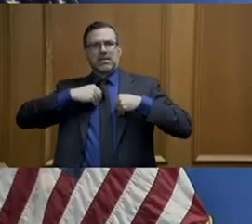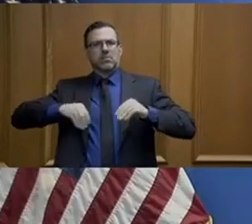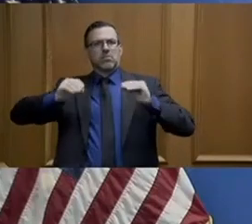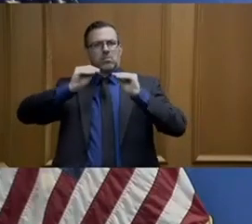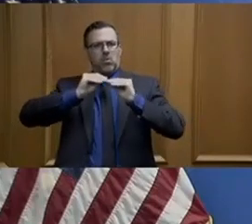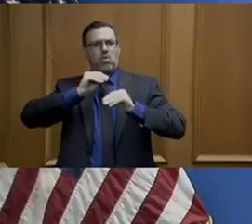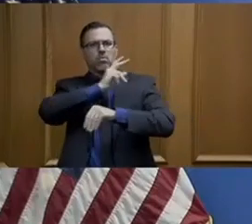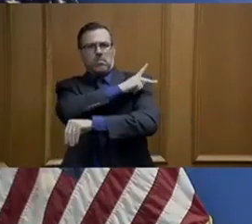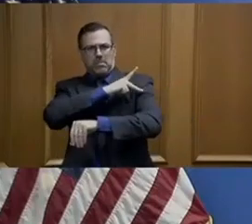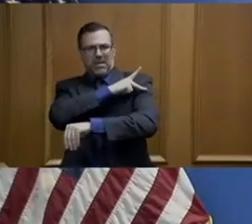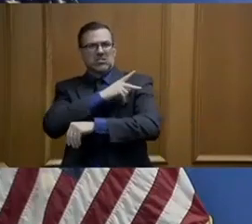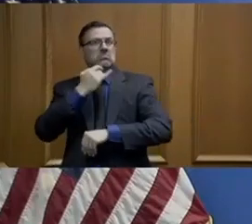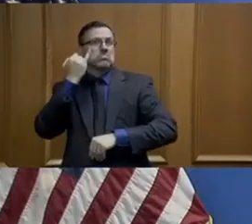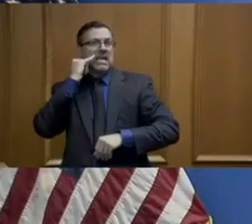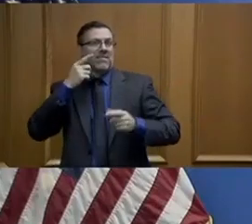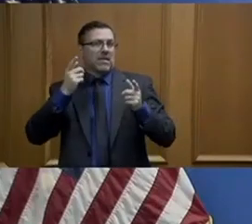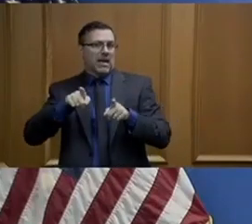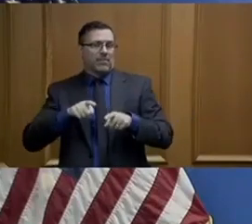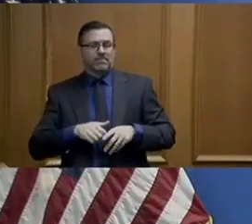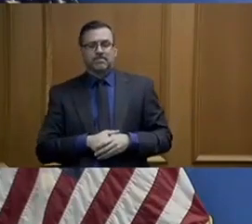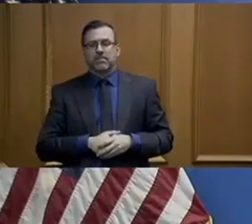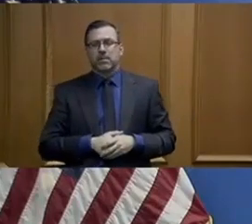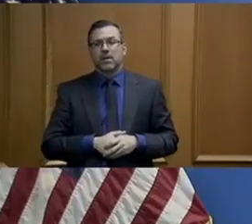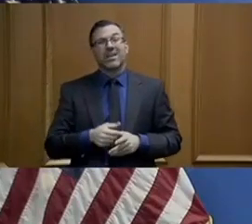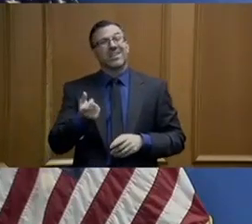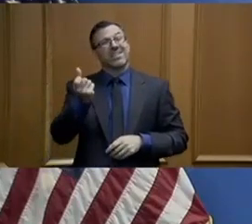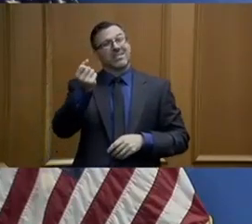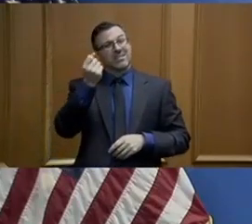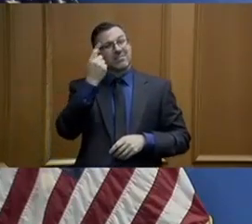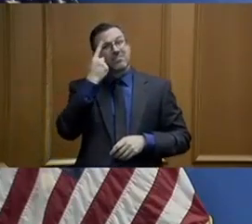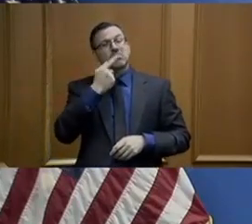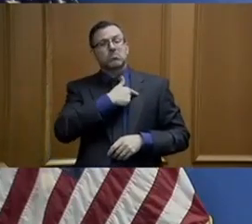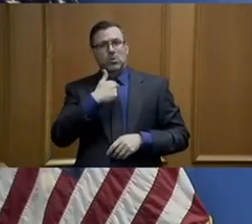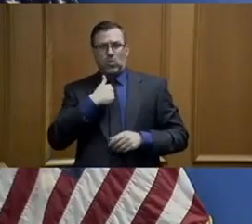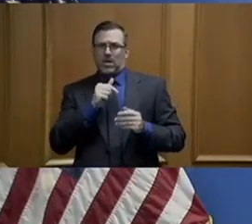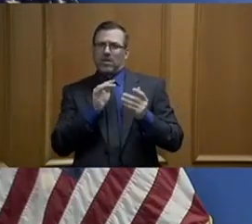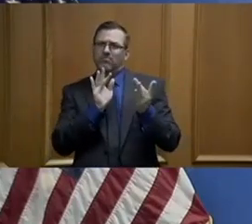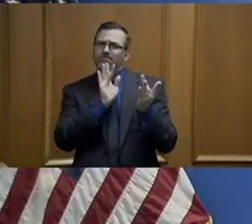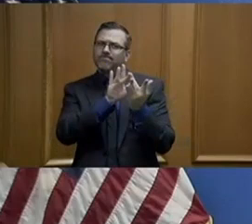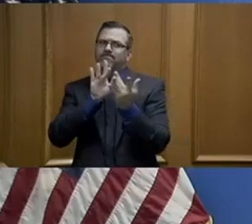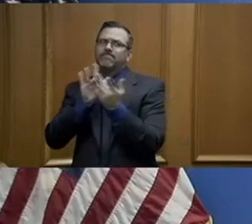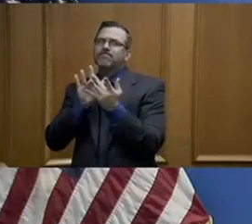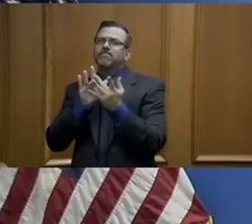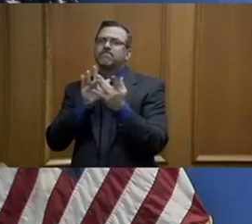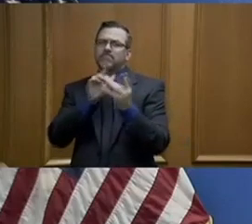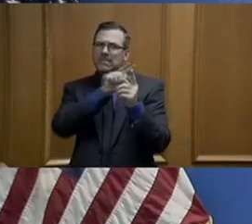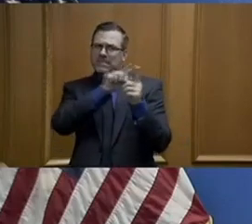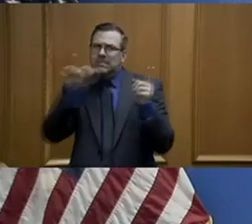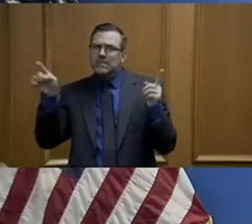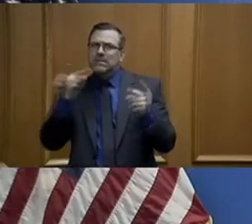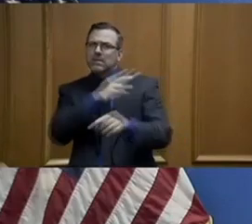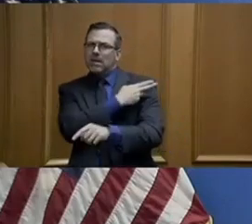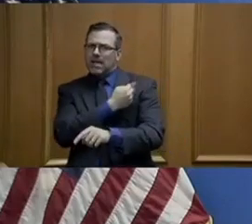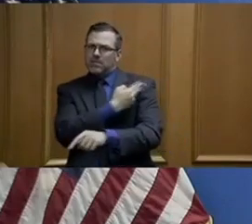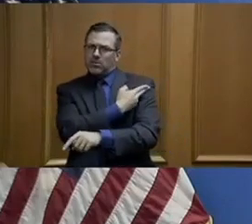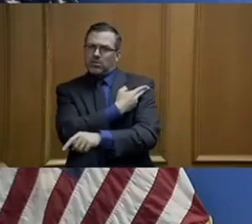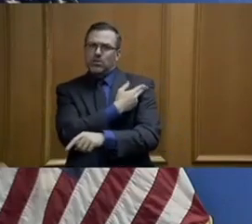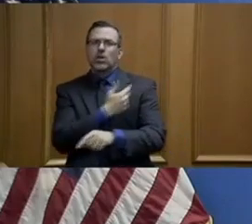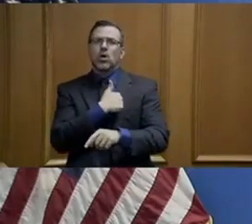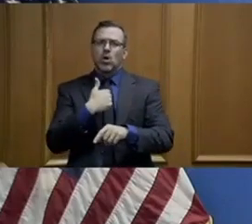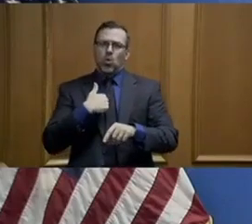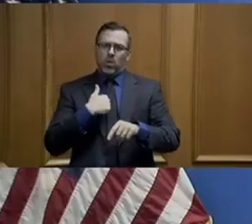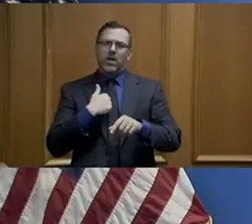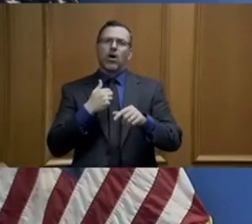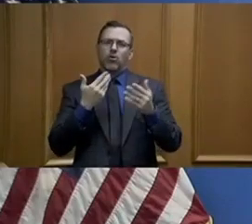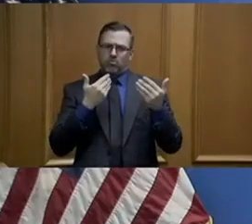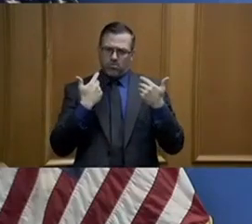happens. But with that said, we stay close contact with the hospitals, and we are working on a contingency